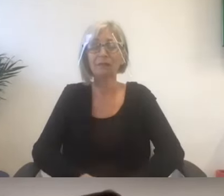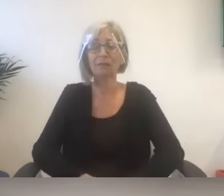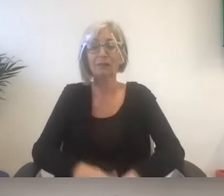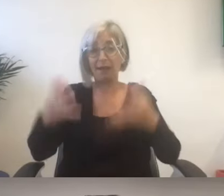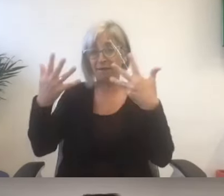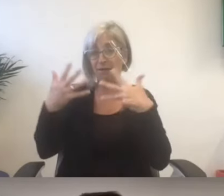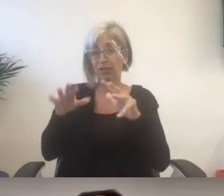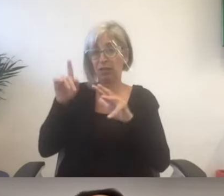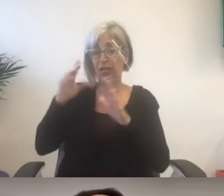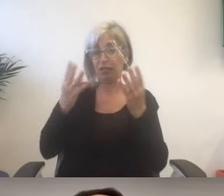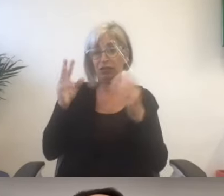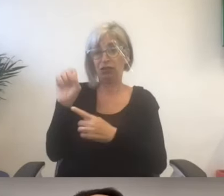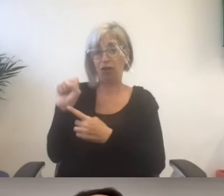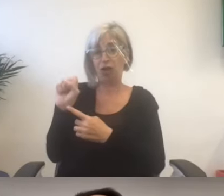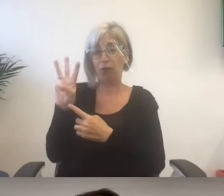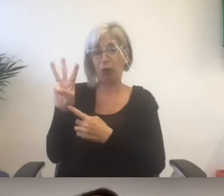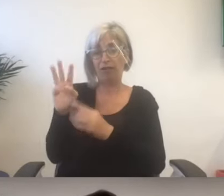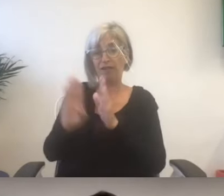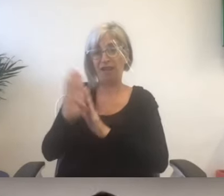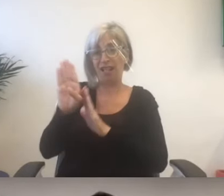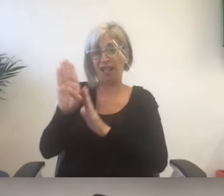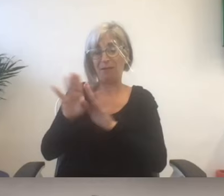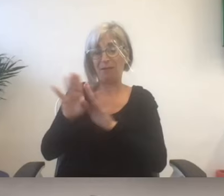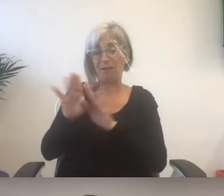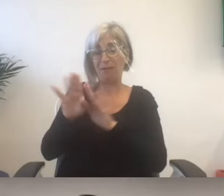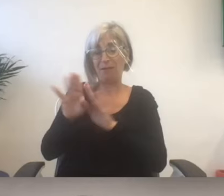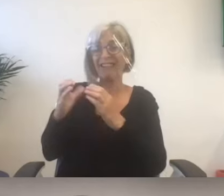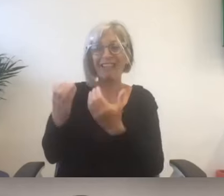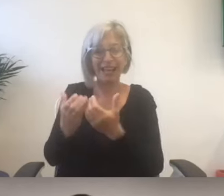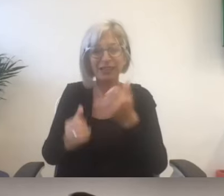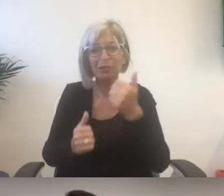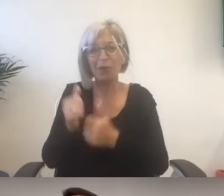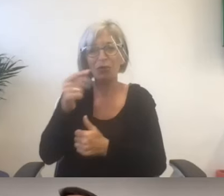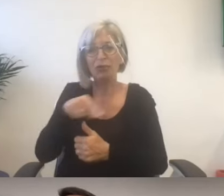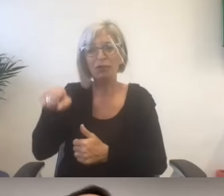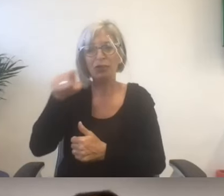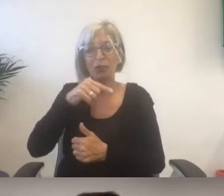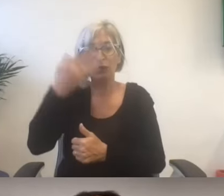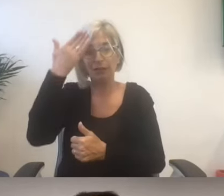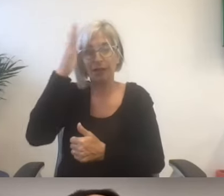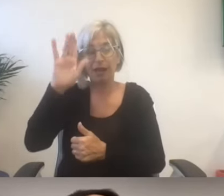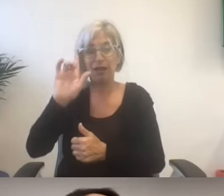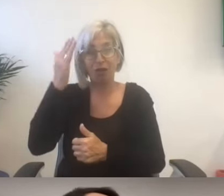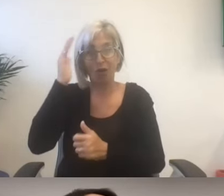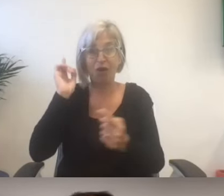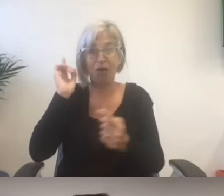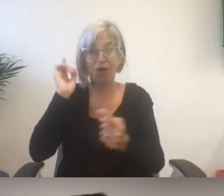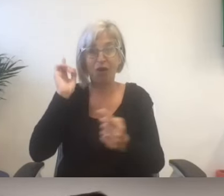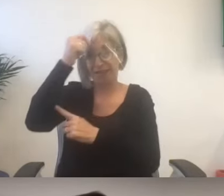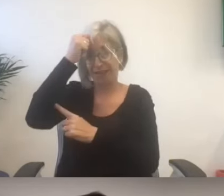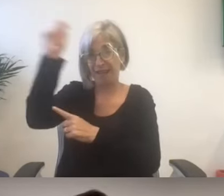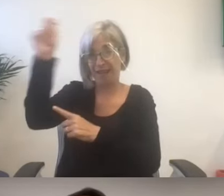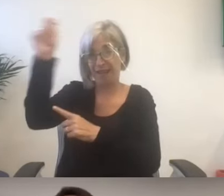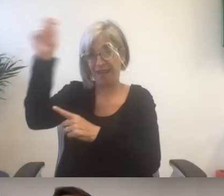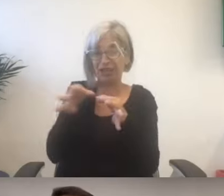finishing up this software development class, software engineering here. Most of you guys probably did not know until Todd might have just mentioned